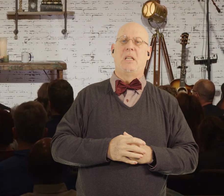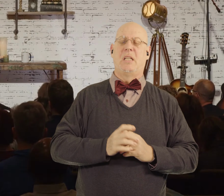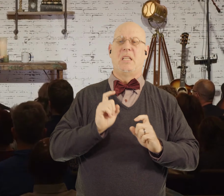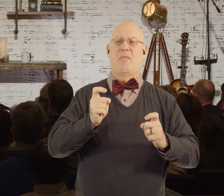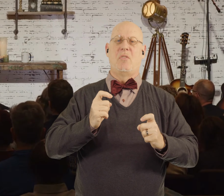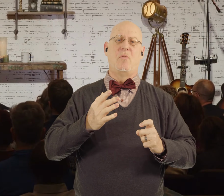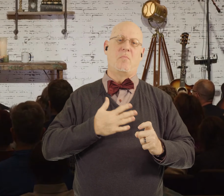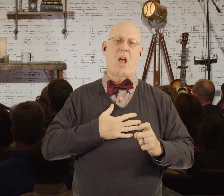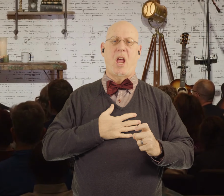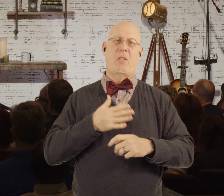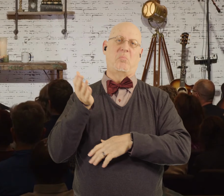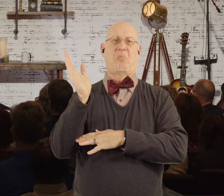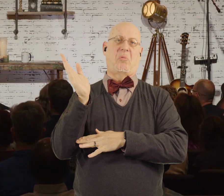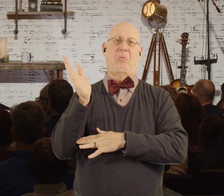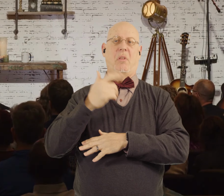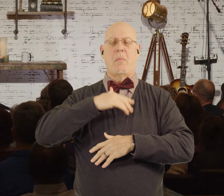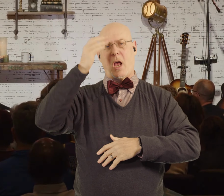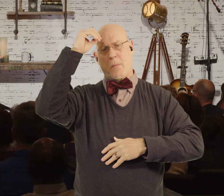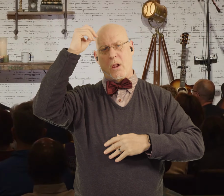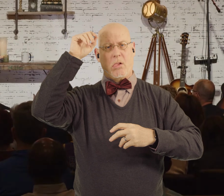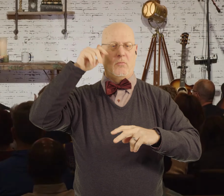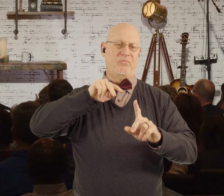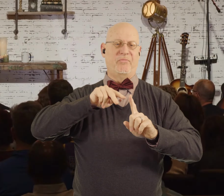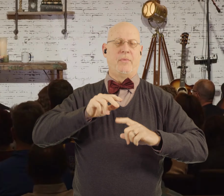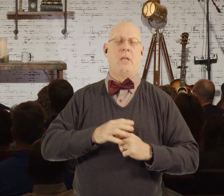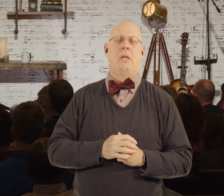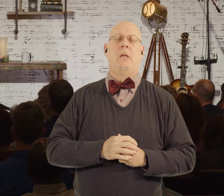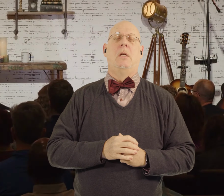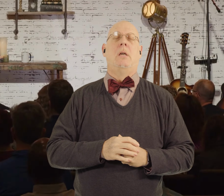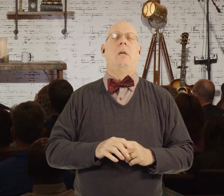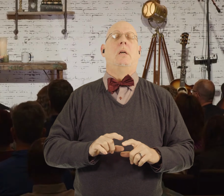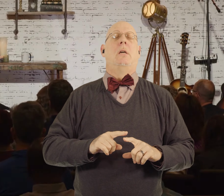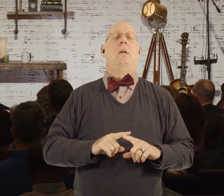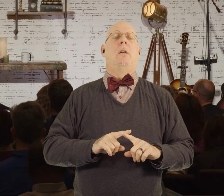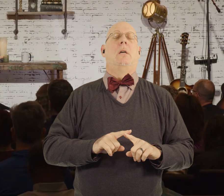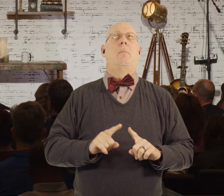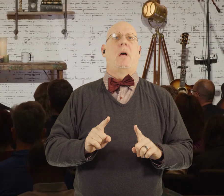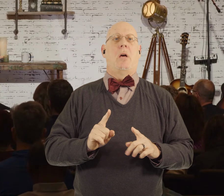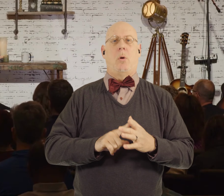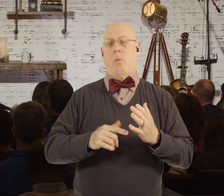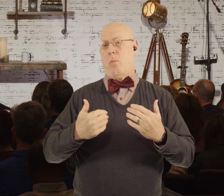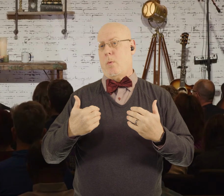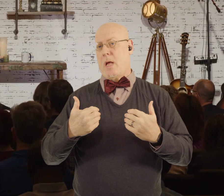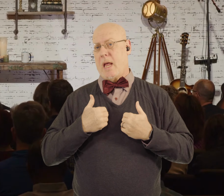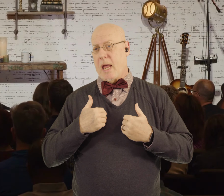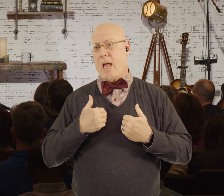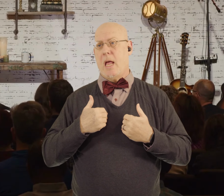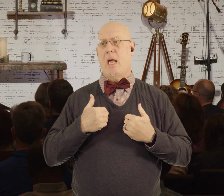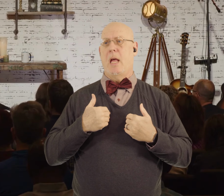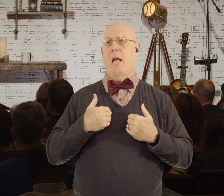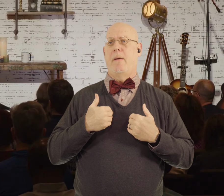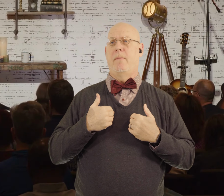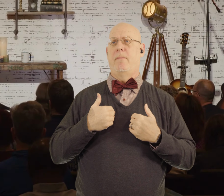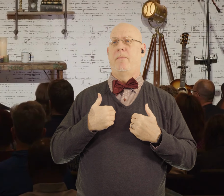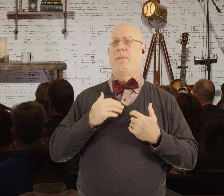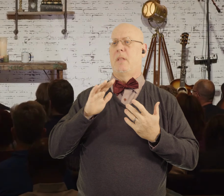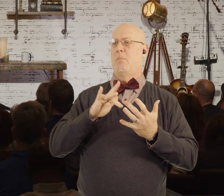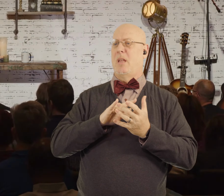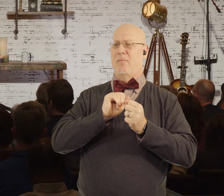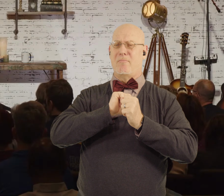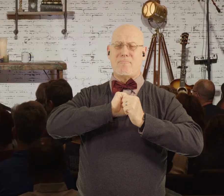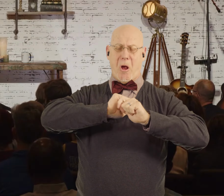like it, give you my soapbox spiel, okay? But what we have